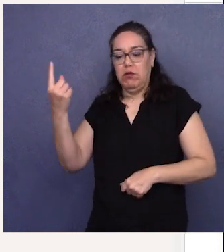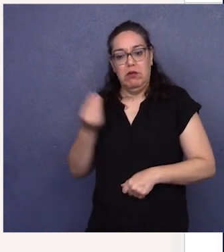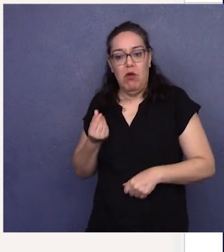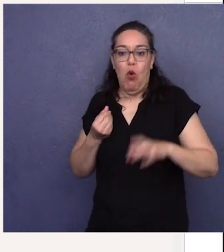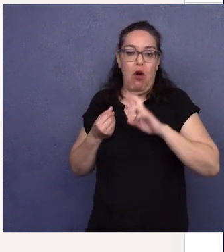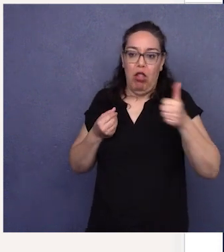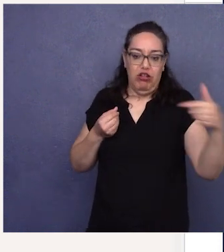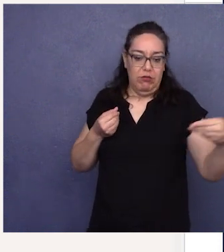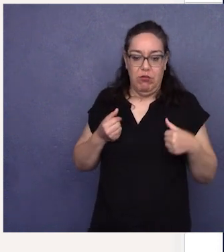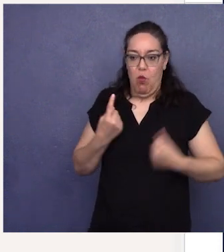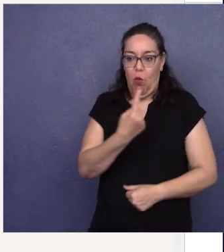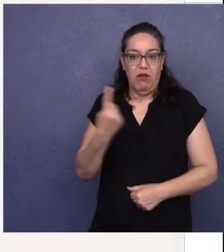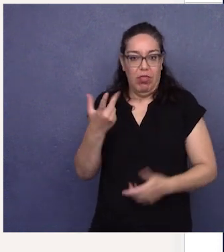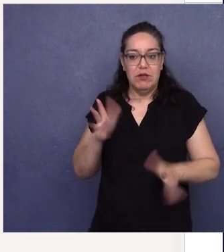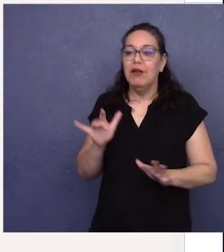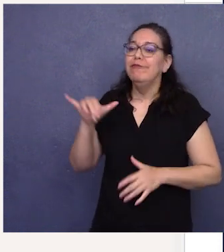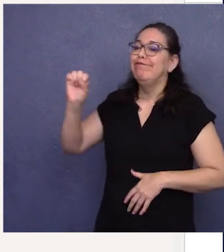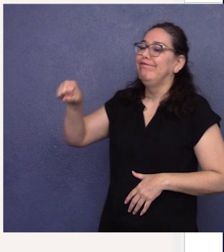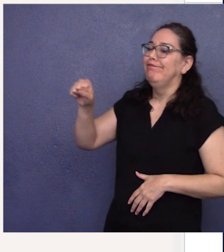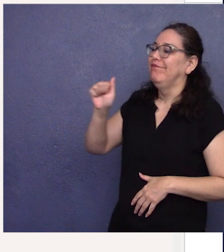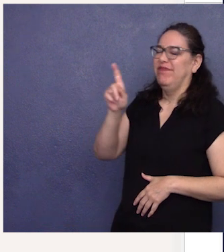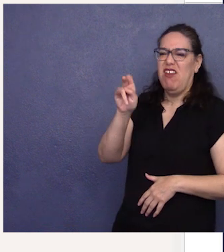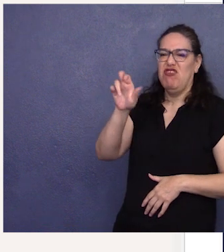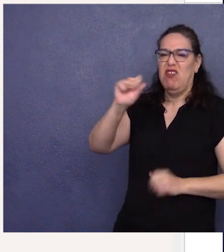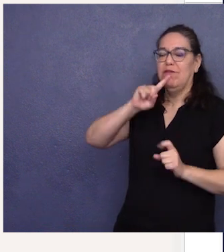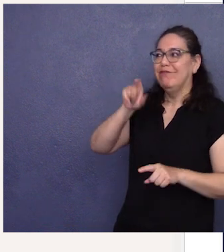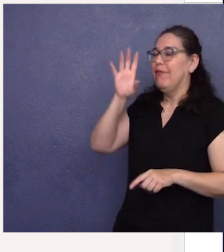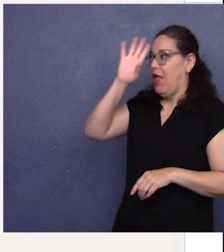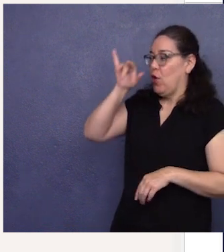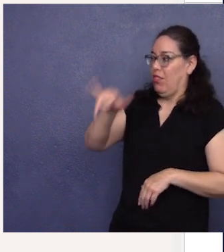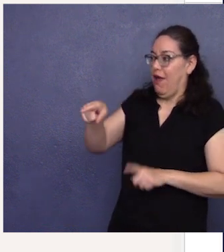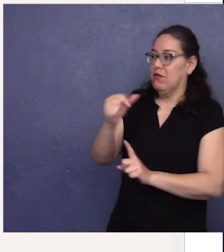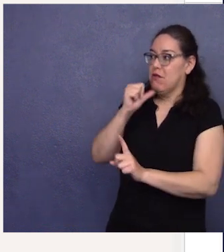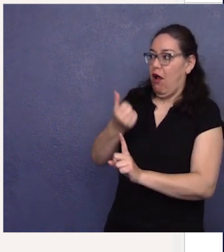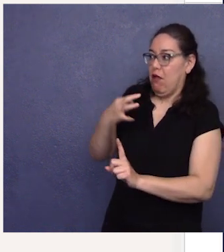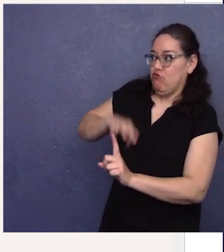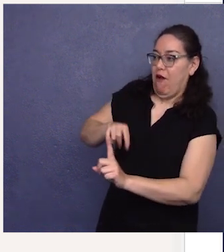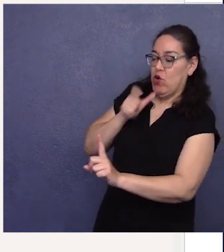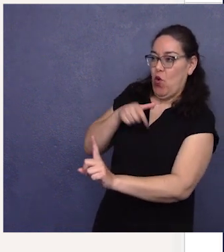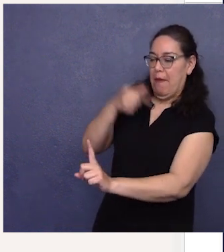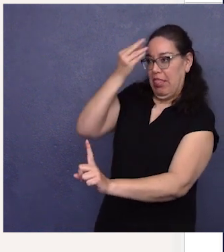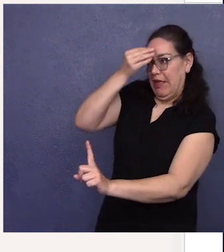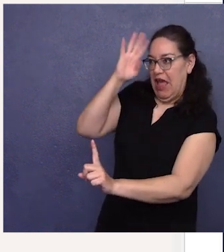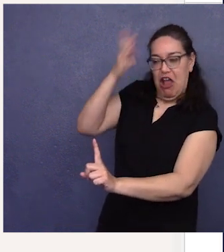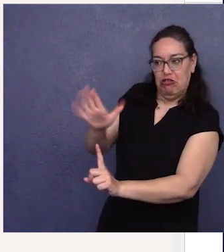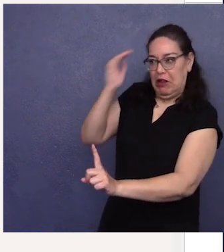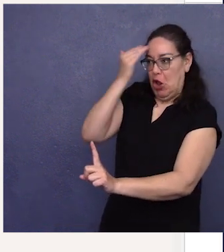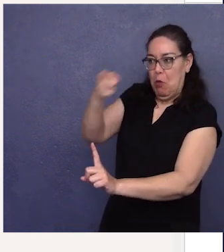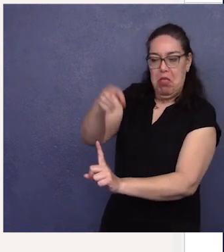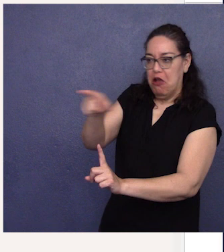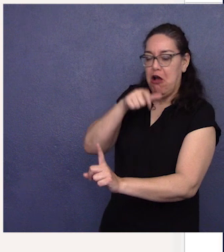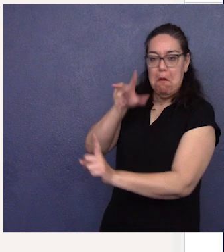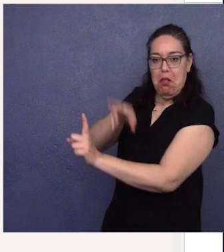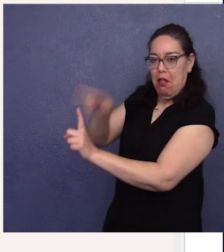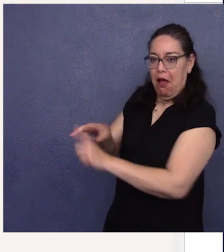Yeah, no, I know that the nonprofit that I was thinking about was not gonna apply. So, but honestly, I